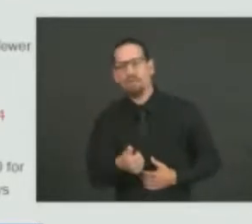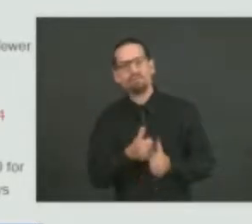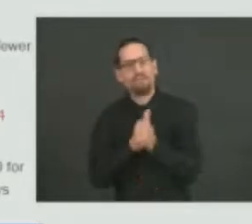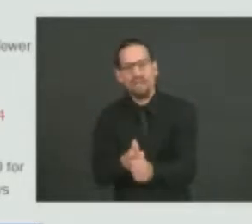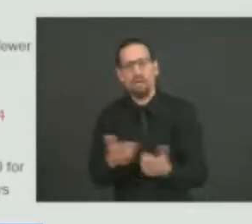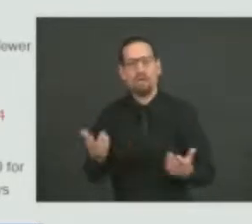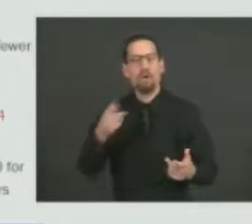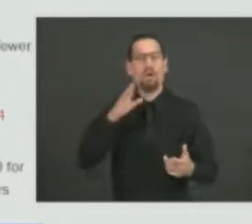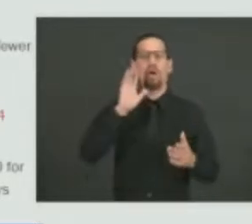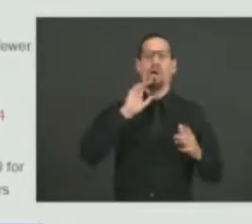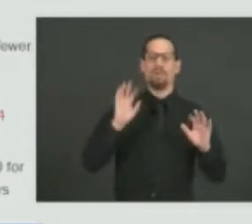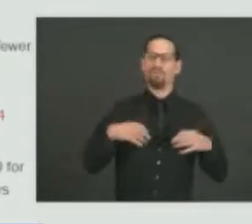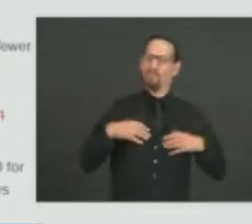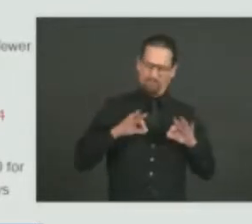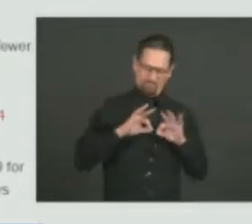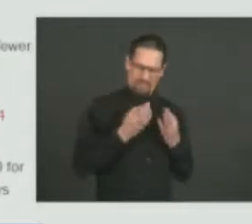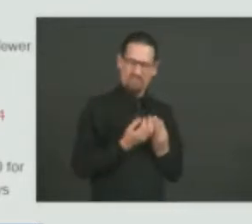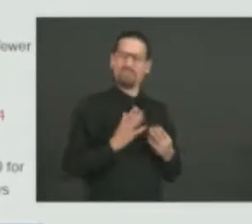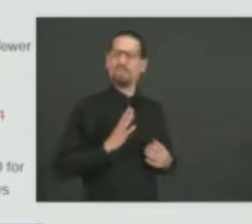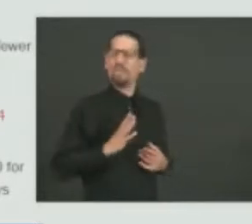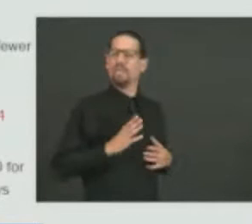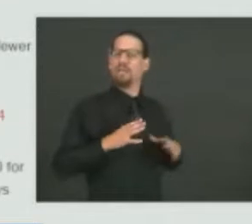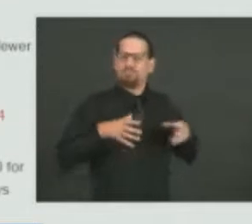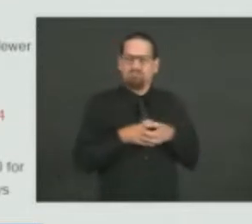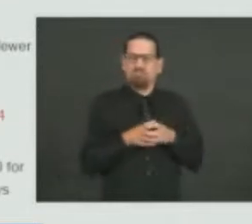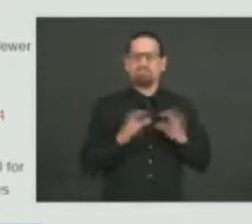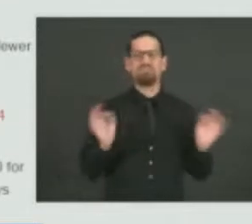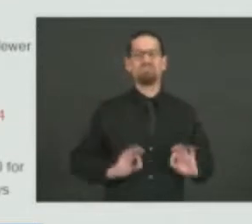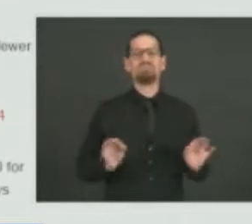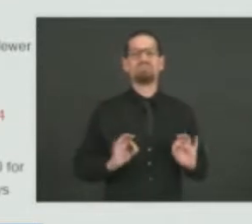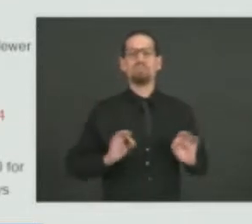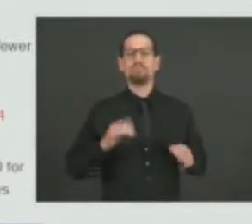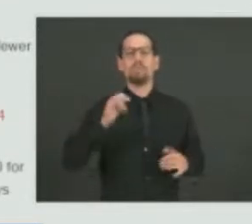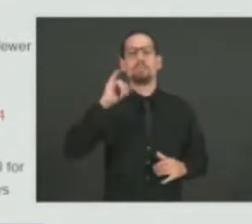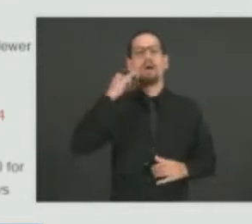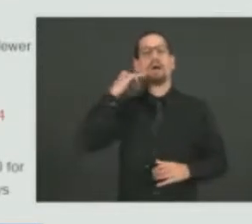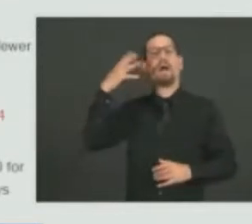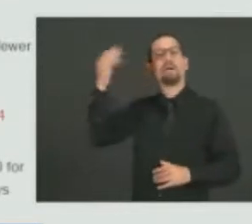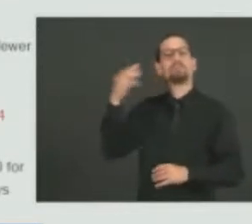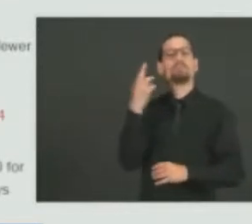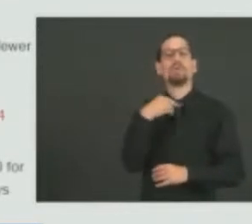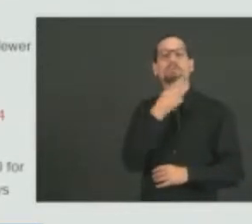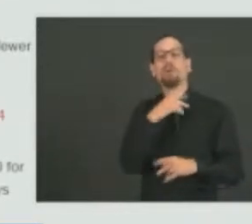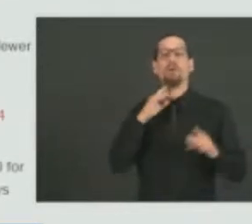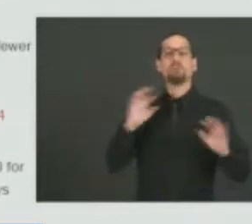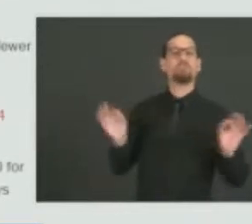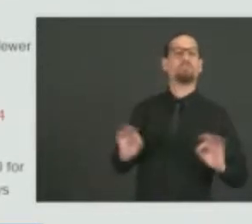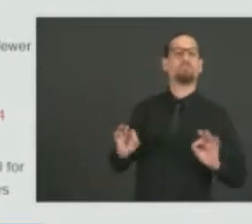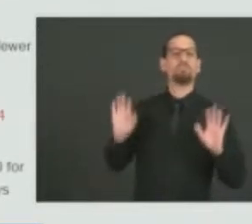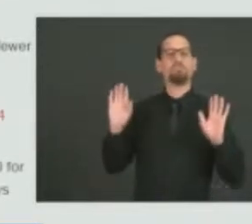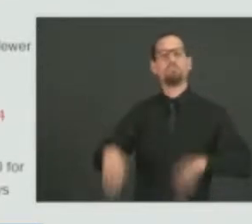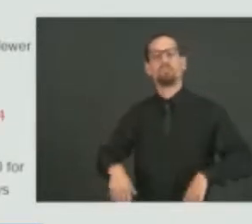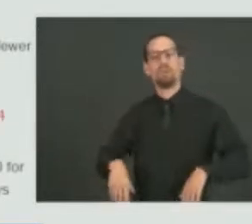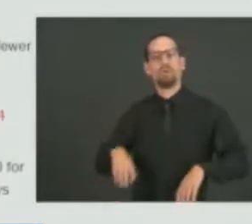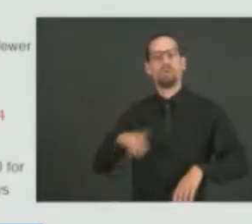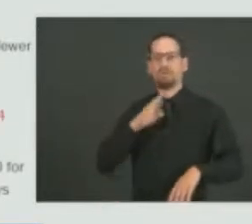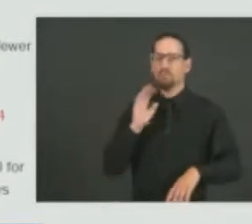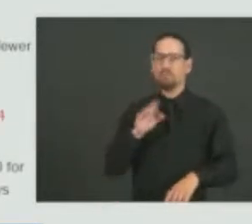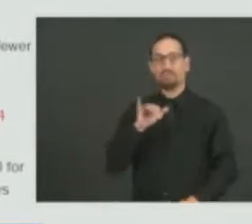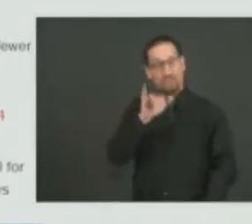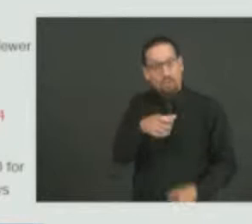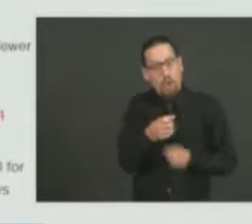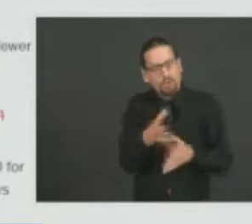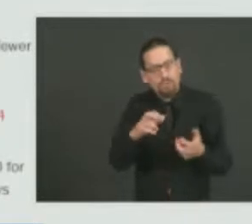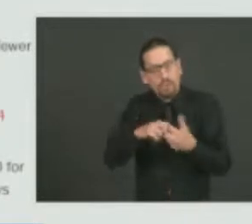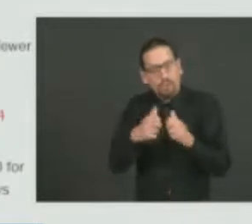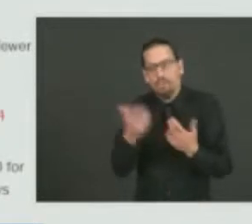big they are, how close people were you wearing masks? It's a casual environment. They're causing a problem. We cannot